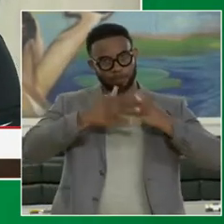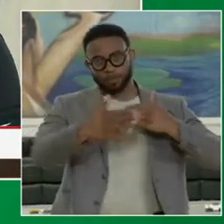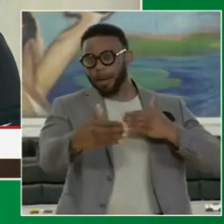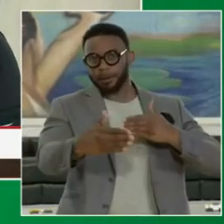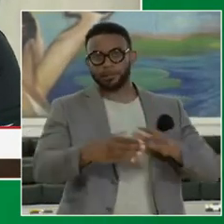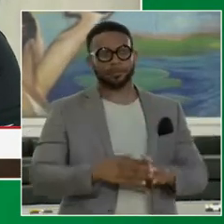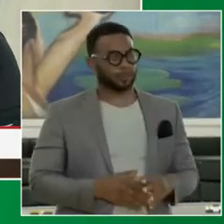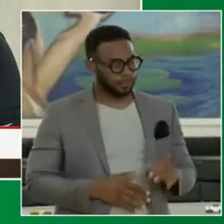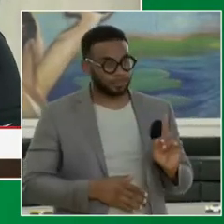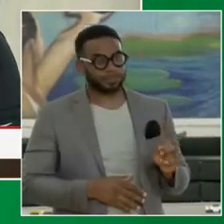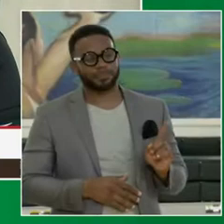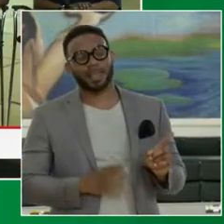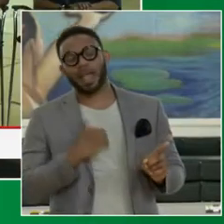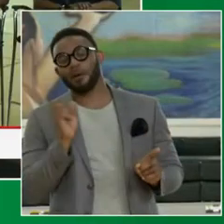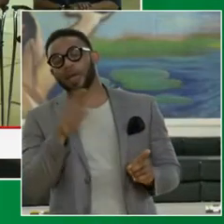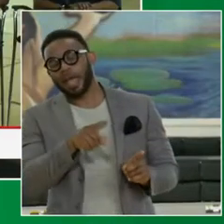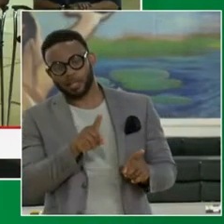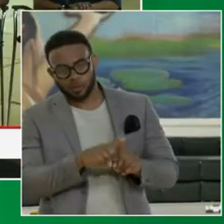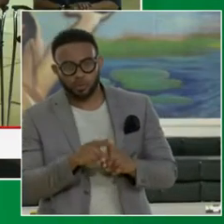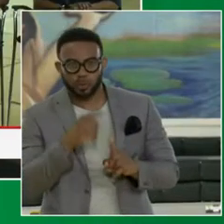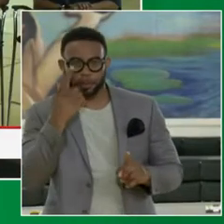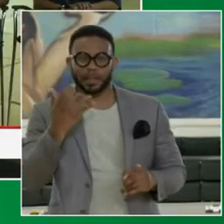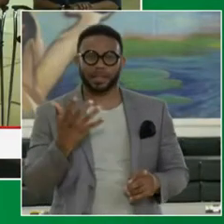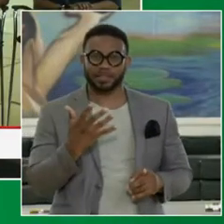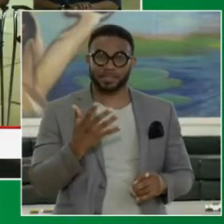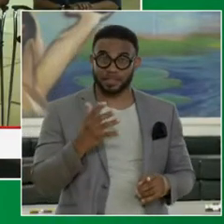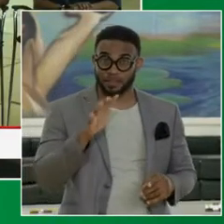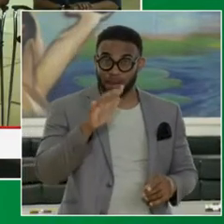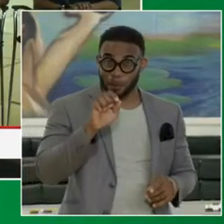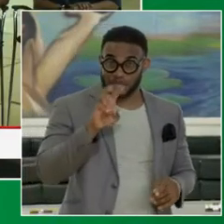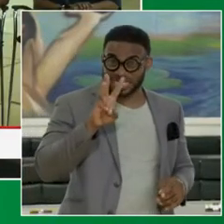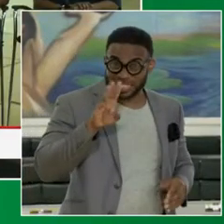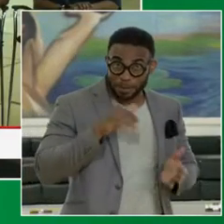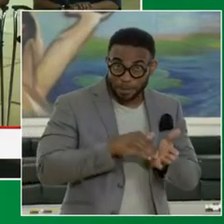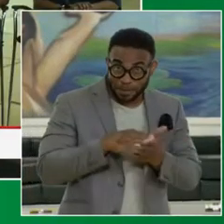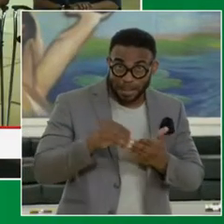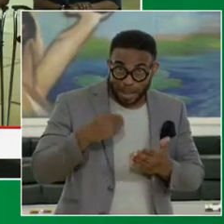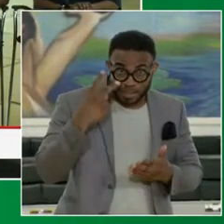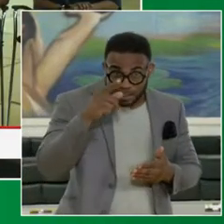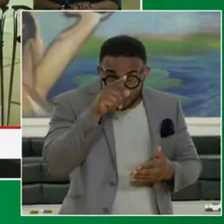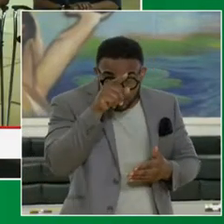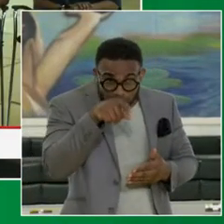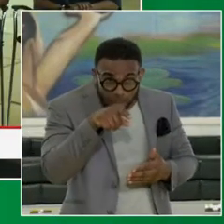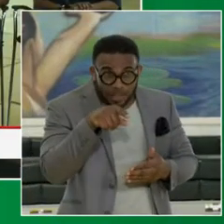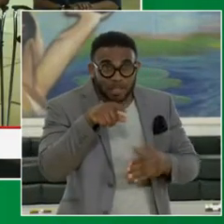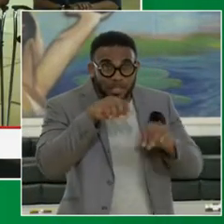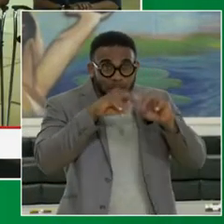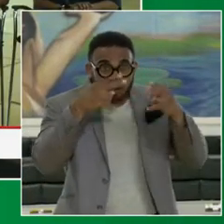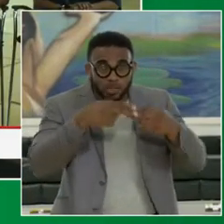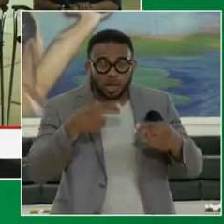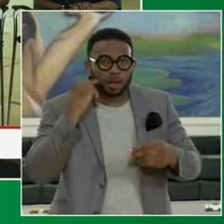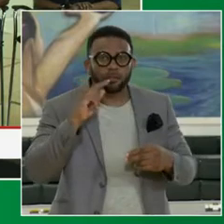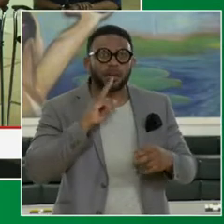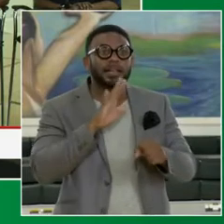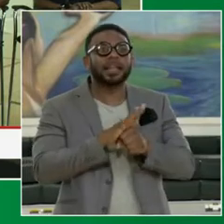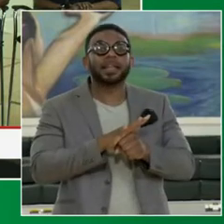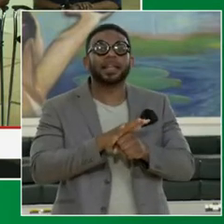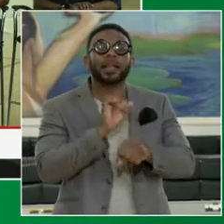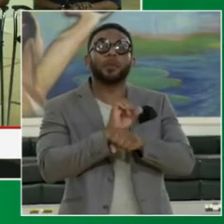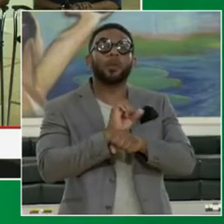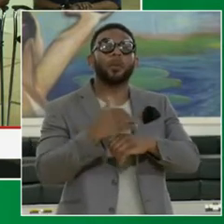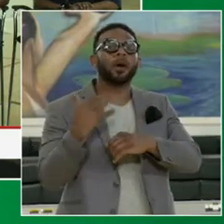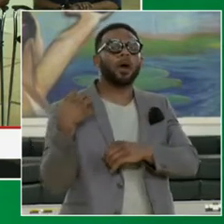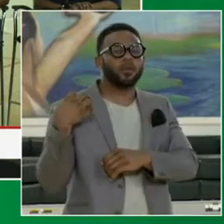forward. Well, and that's what I was going to ask, too, because there's $5.6 million for dedicated employment